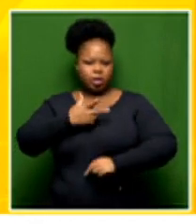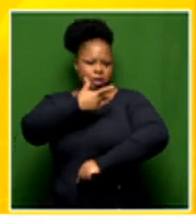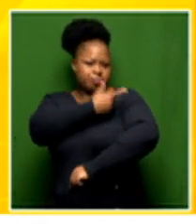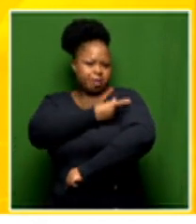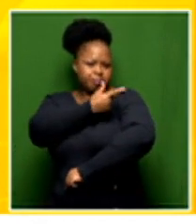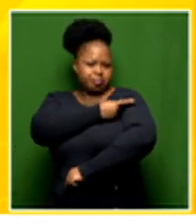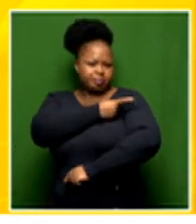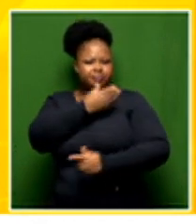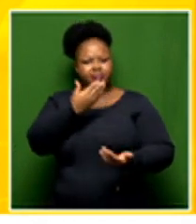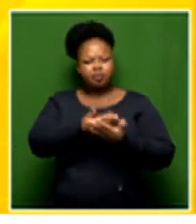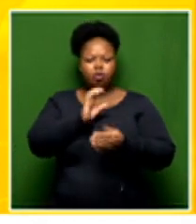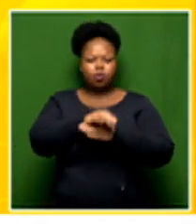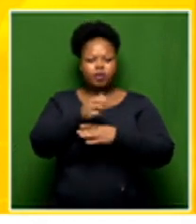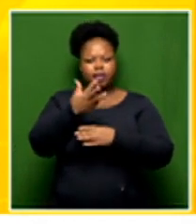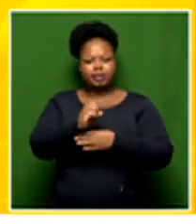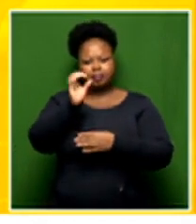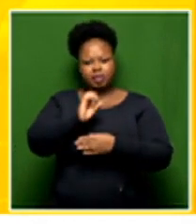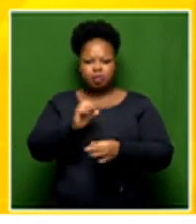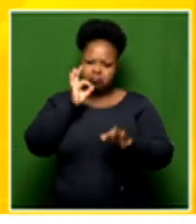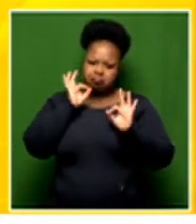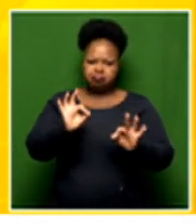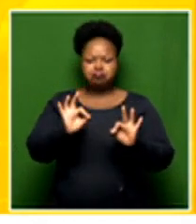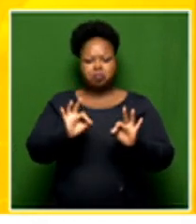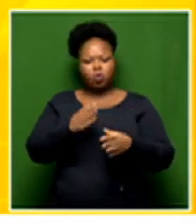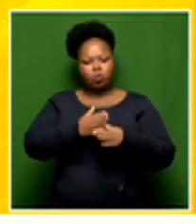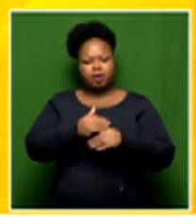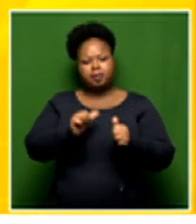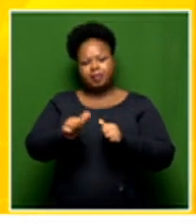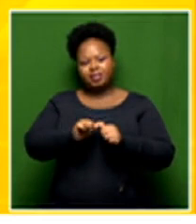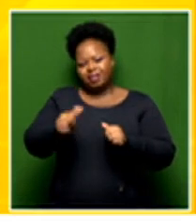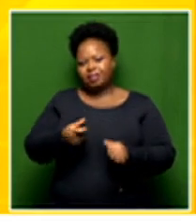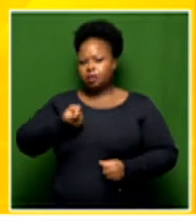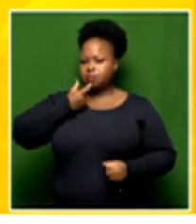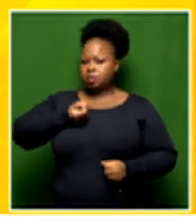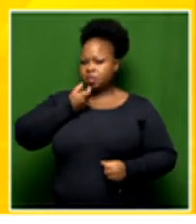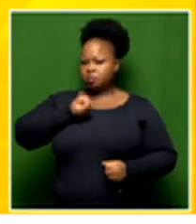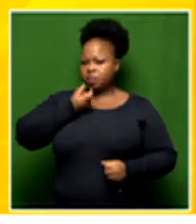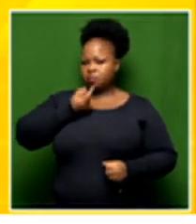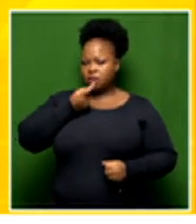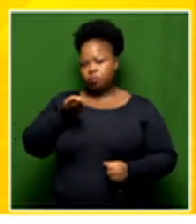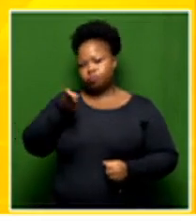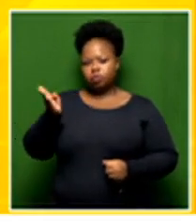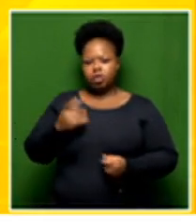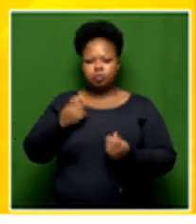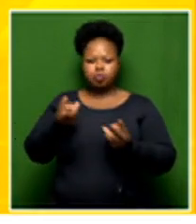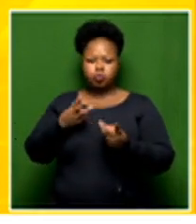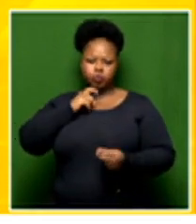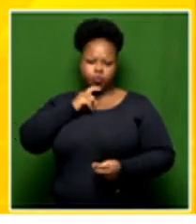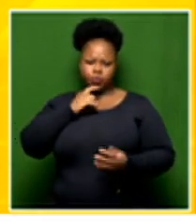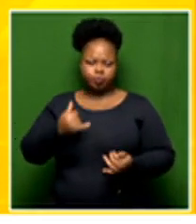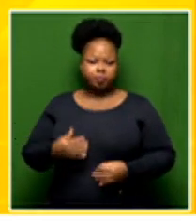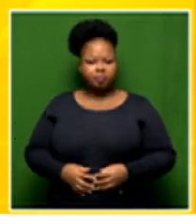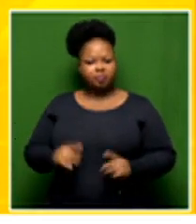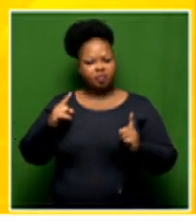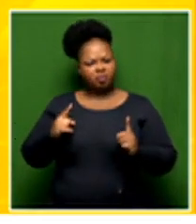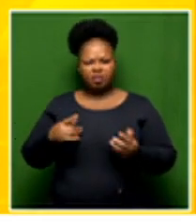an injection that is over 90% more effective than the oral pill currently on the market. And